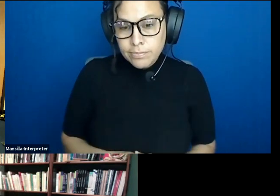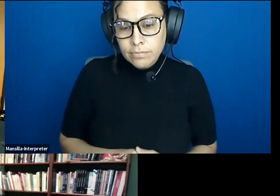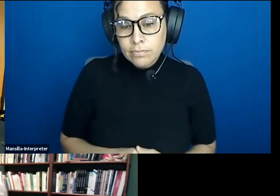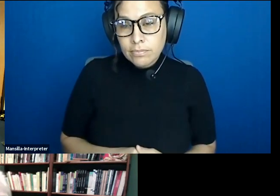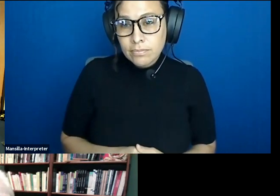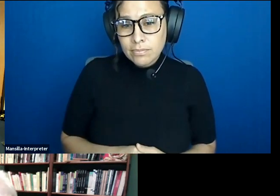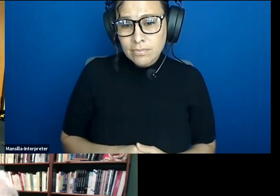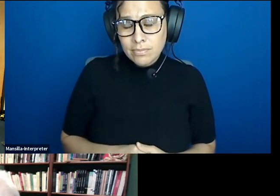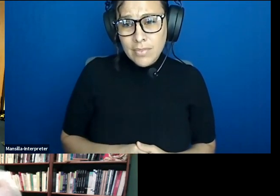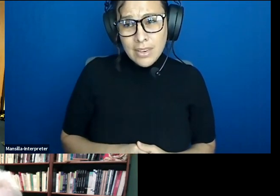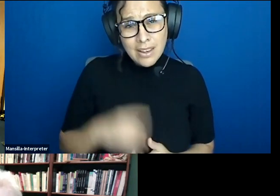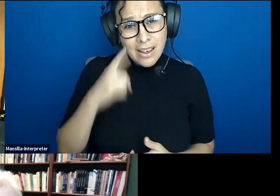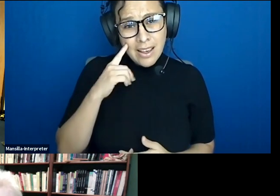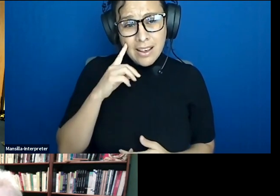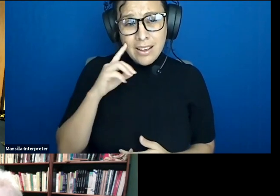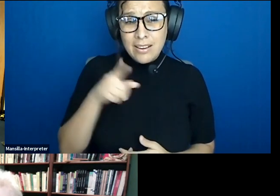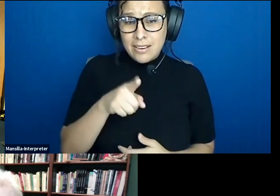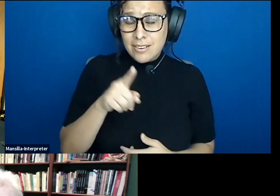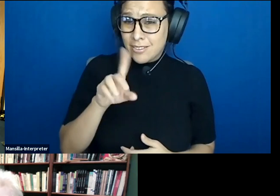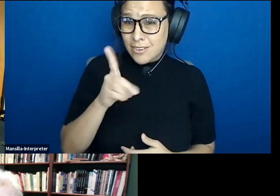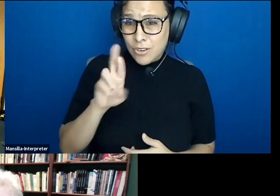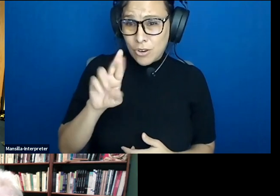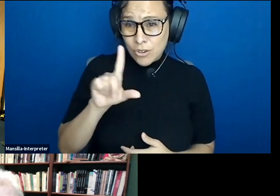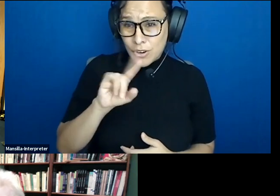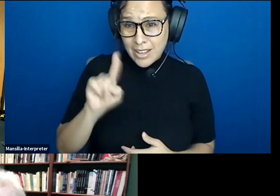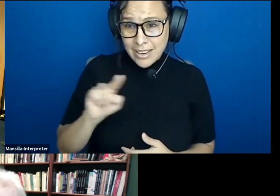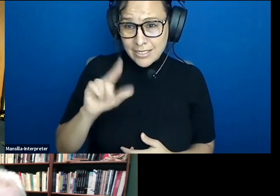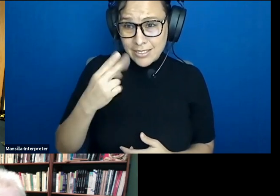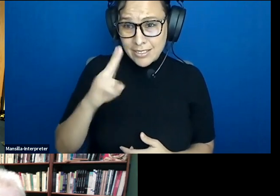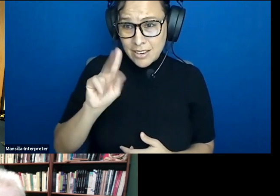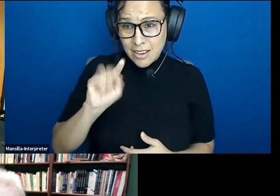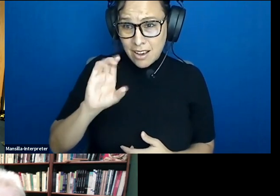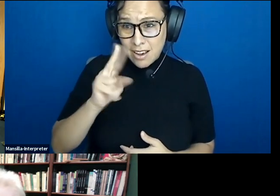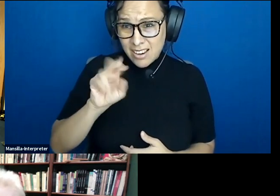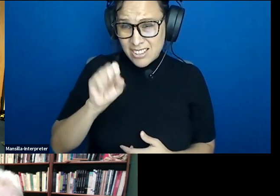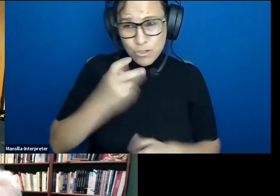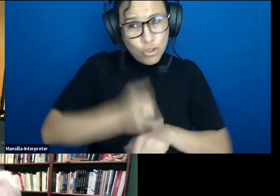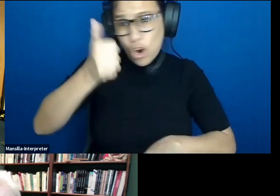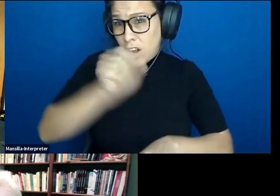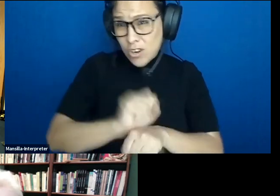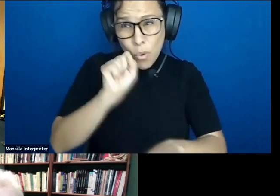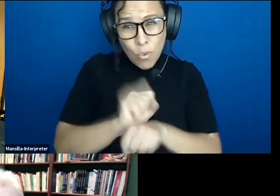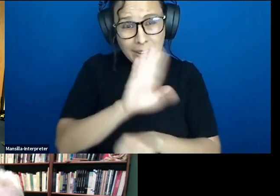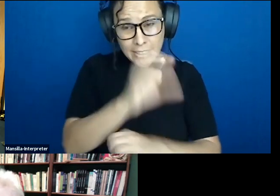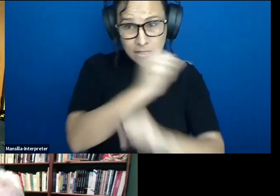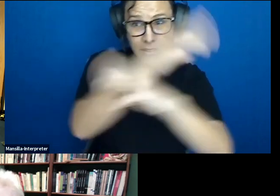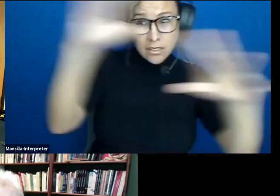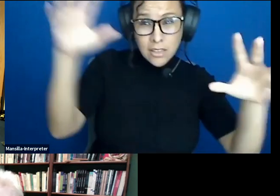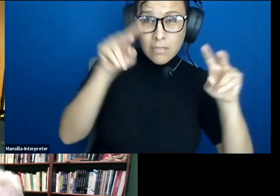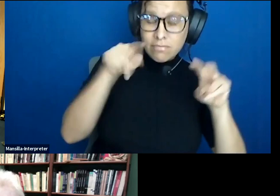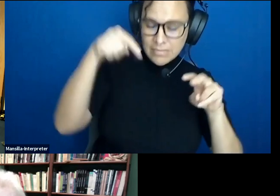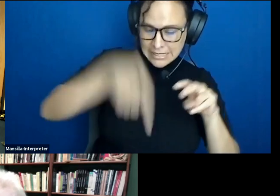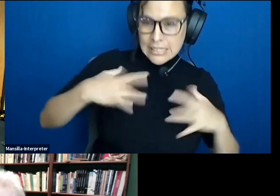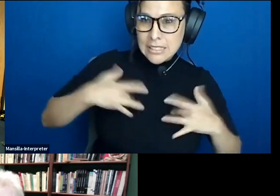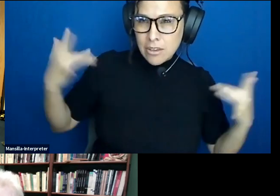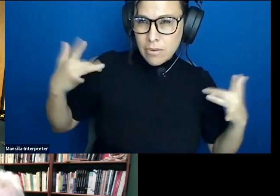has worked harder than Dr. Liz Hutchison. It was her vision that conceived this celebratory event